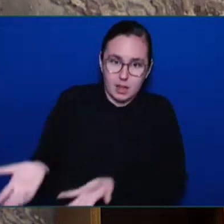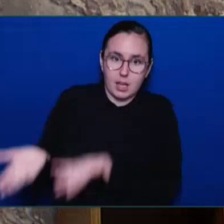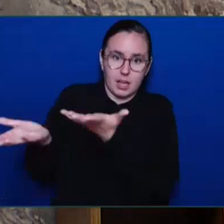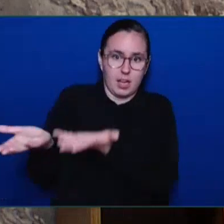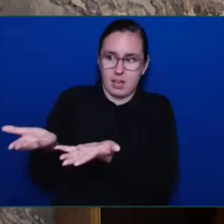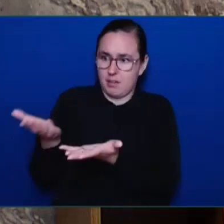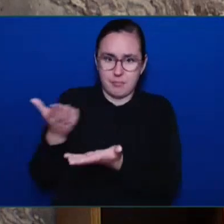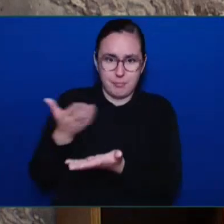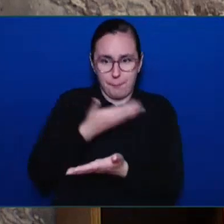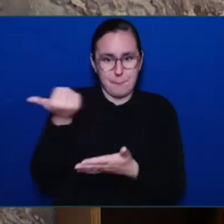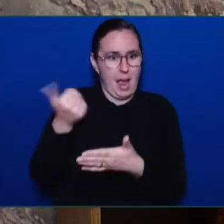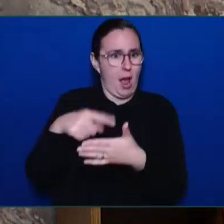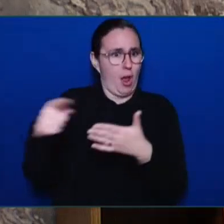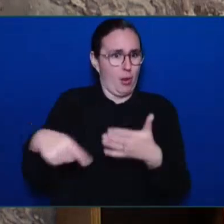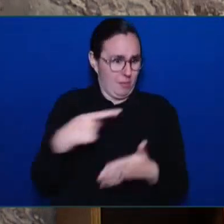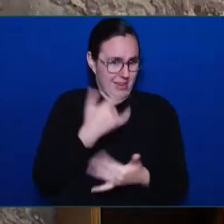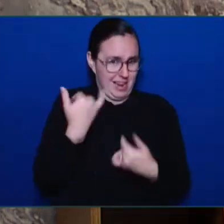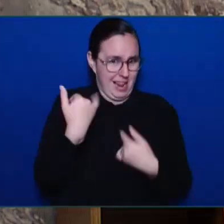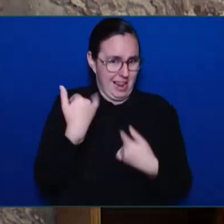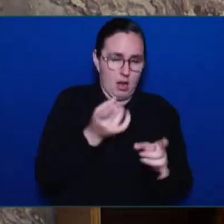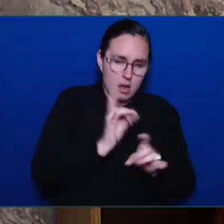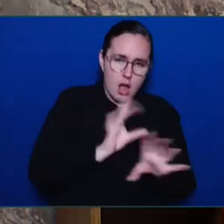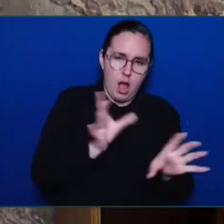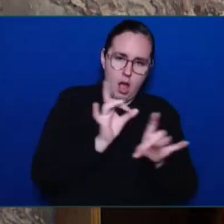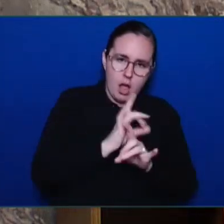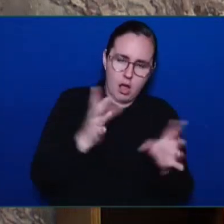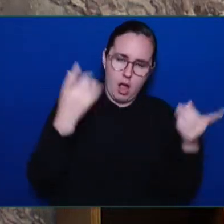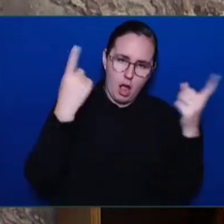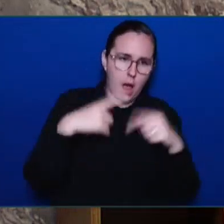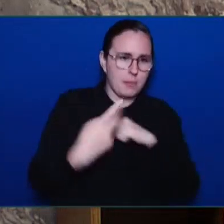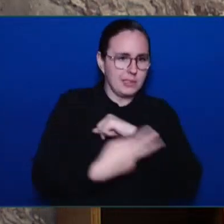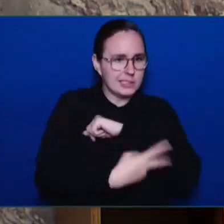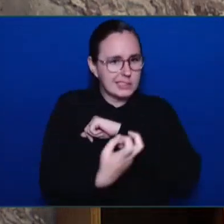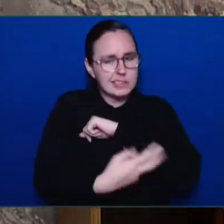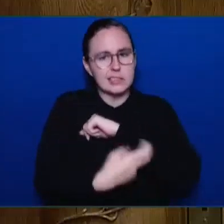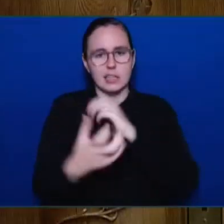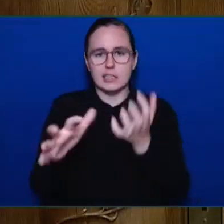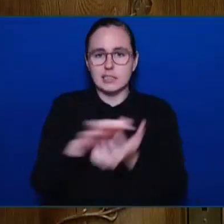is plaguing small businesses all over British Columbia?